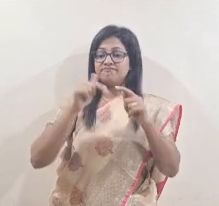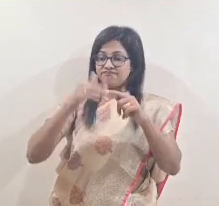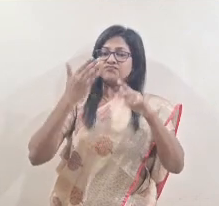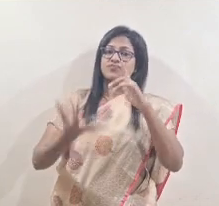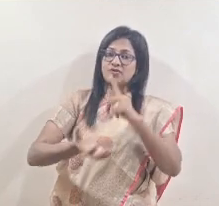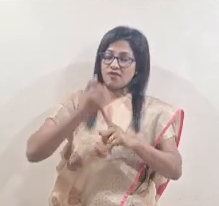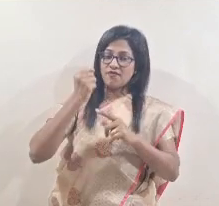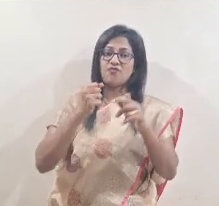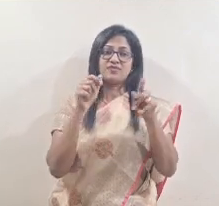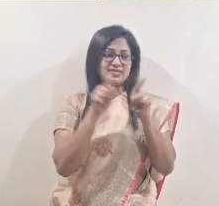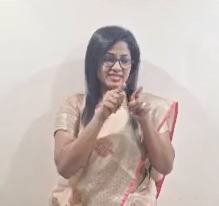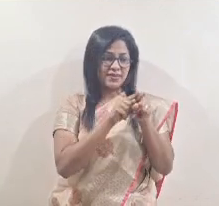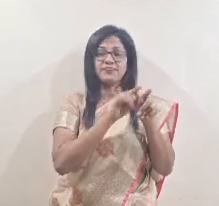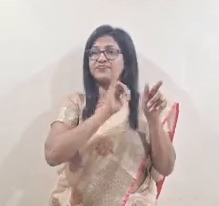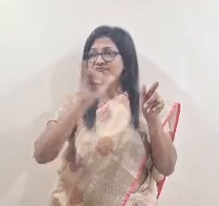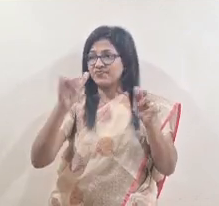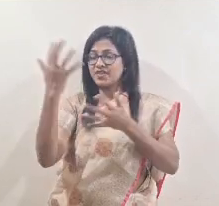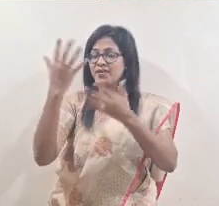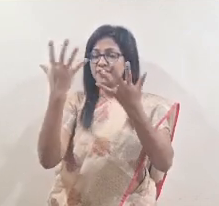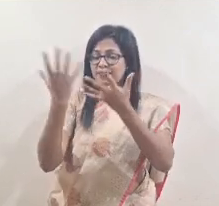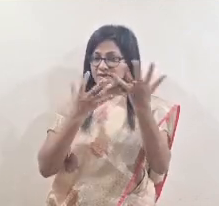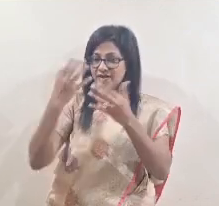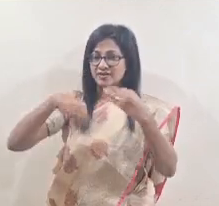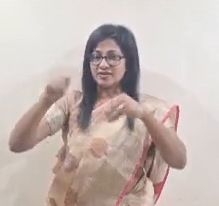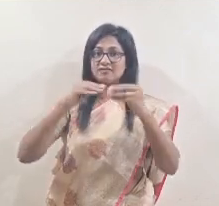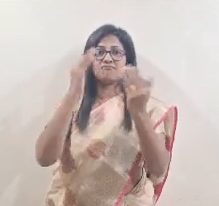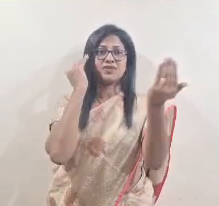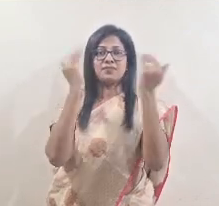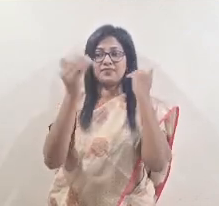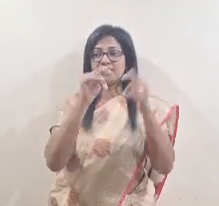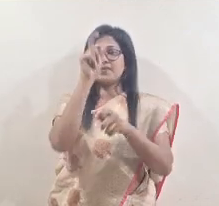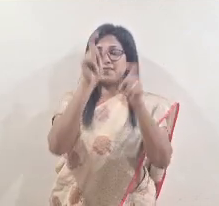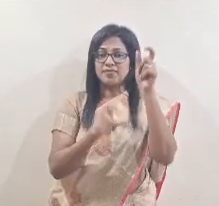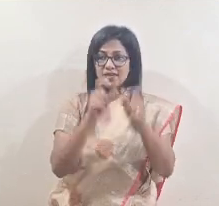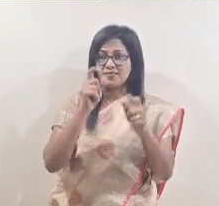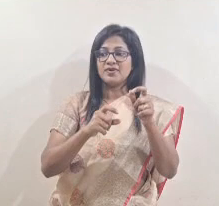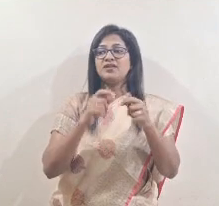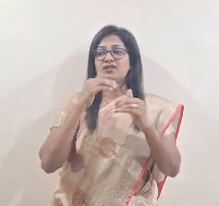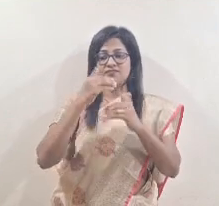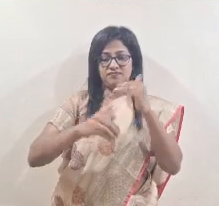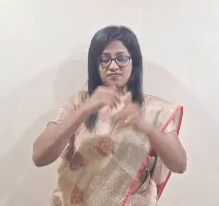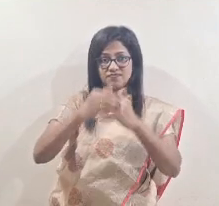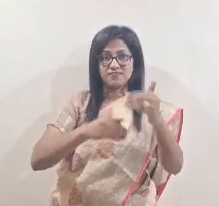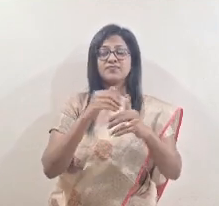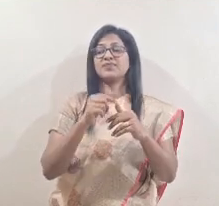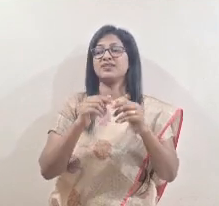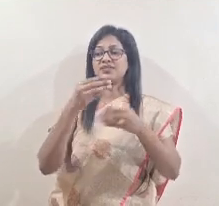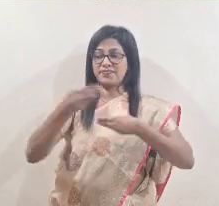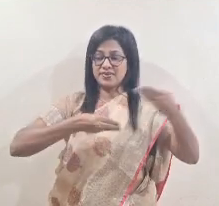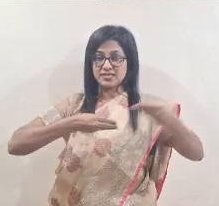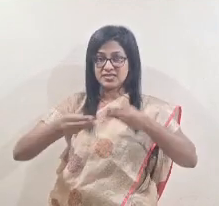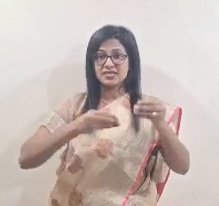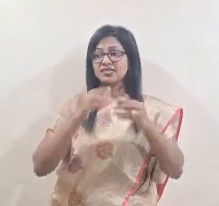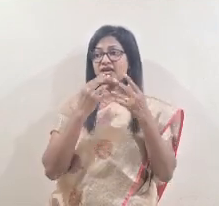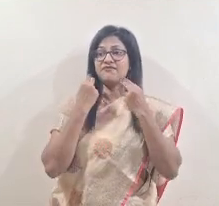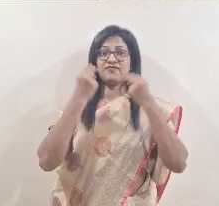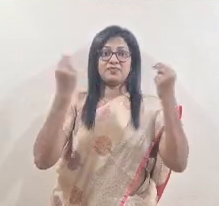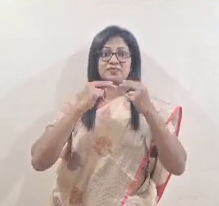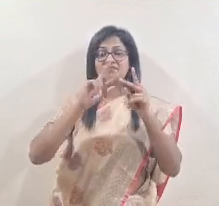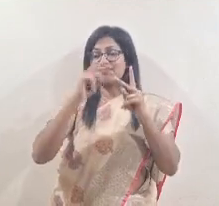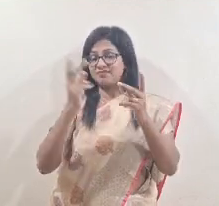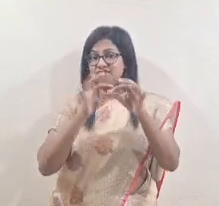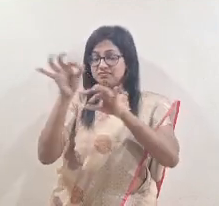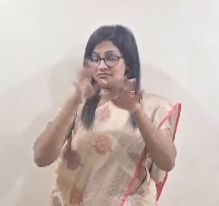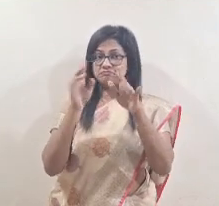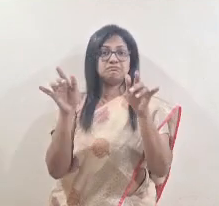finding two similar markets with comparable population and footfall and commerce and popularity in another city is